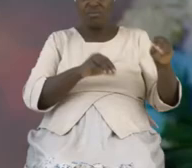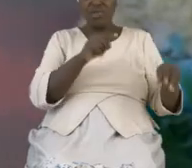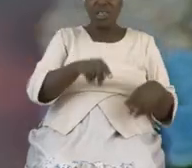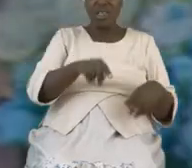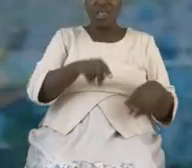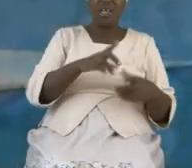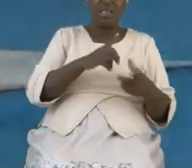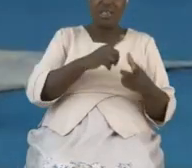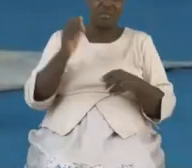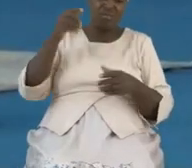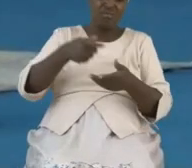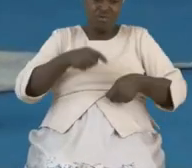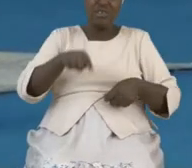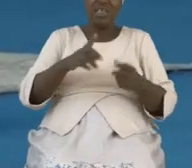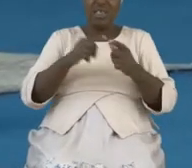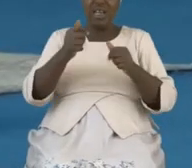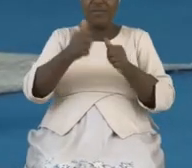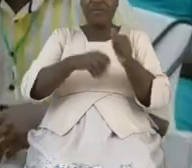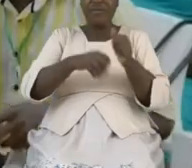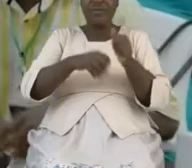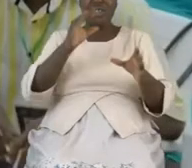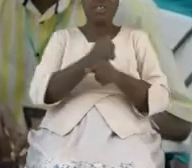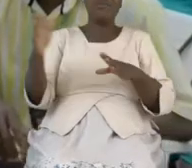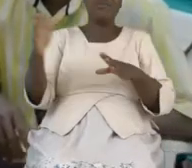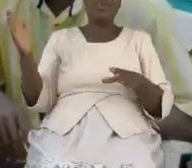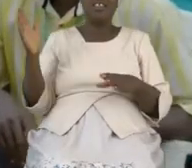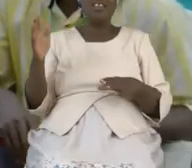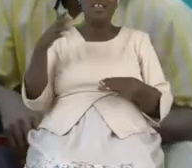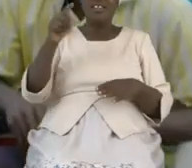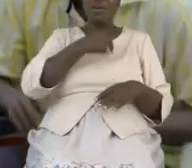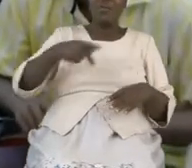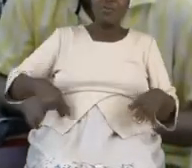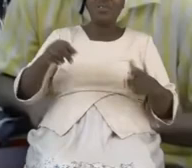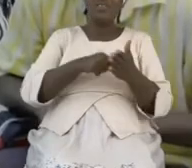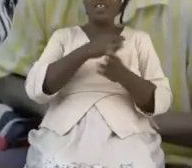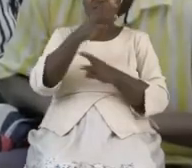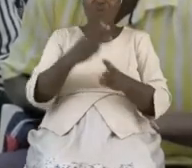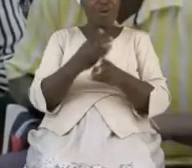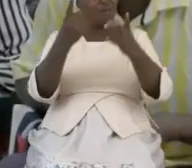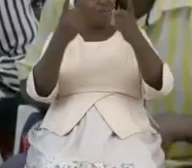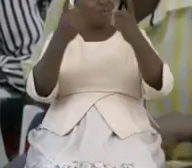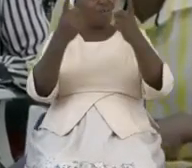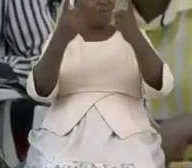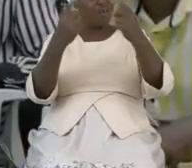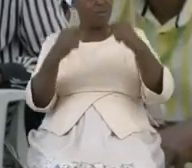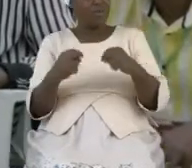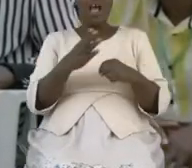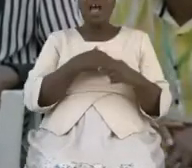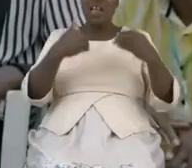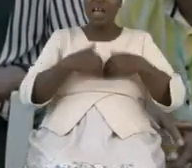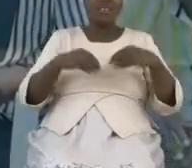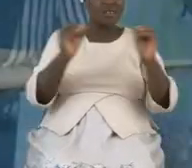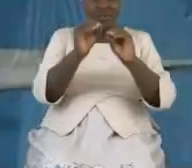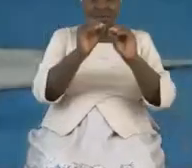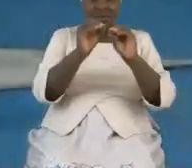everything is taken away. Amen. The prince of this world cometh and has nothing in